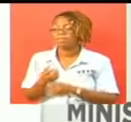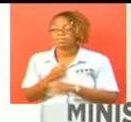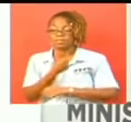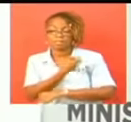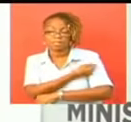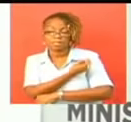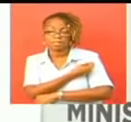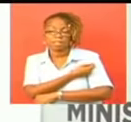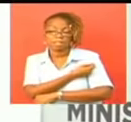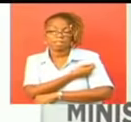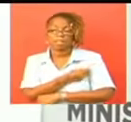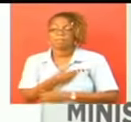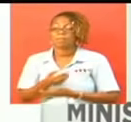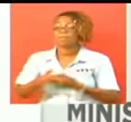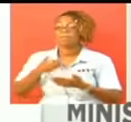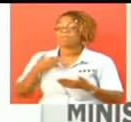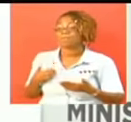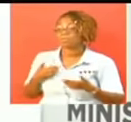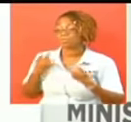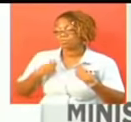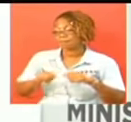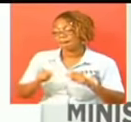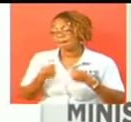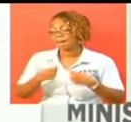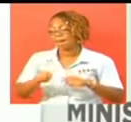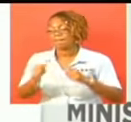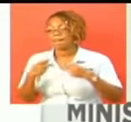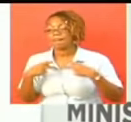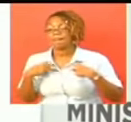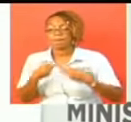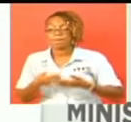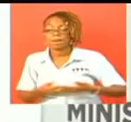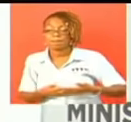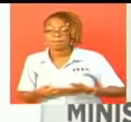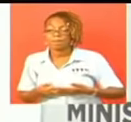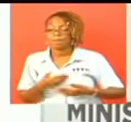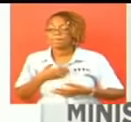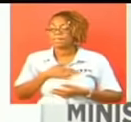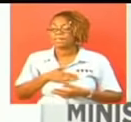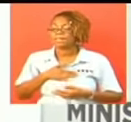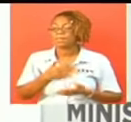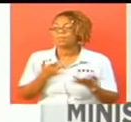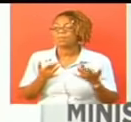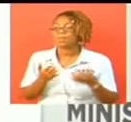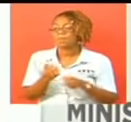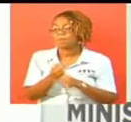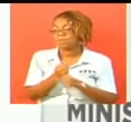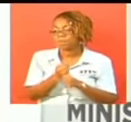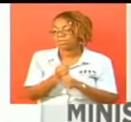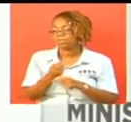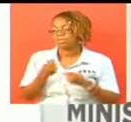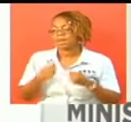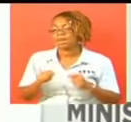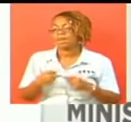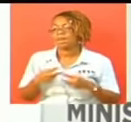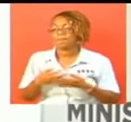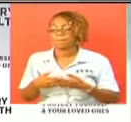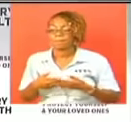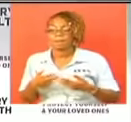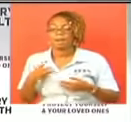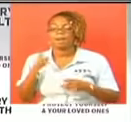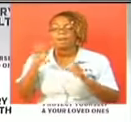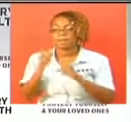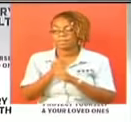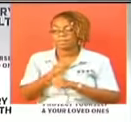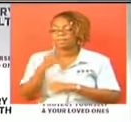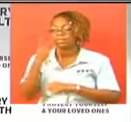to have a baby, and you can proceed as soon as you've completed the whatever vaccine schedule you need to follow. Okay. All right, so you mentioned it